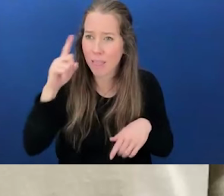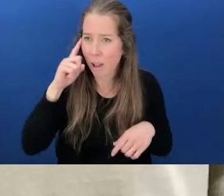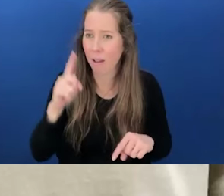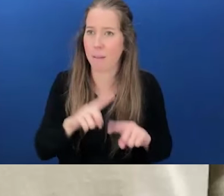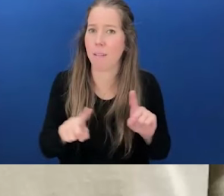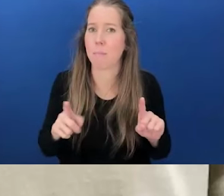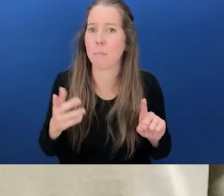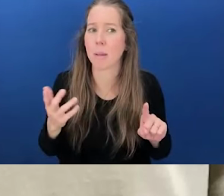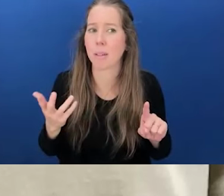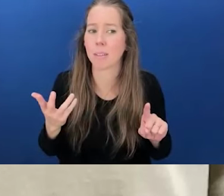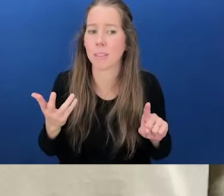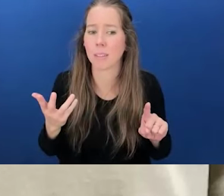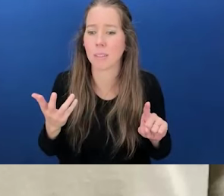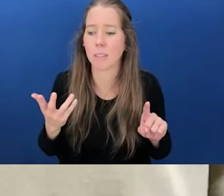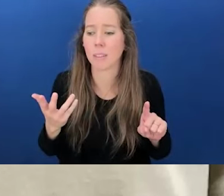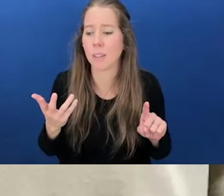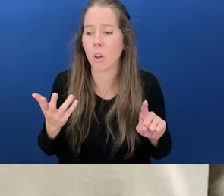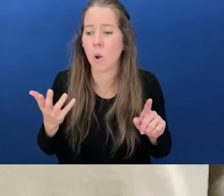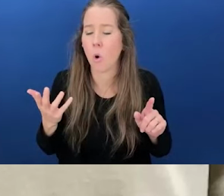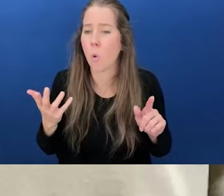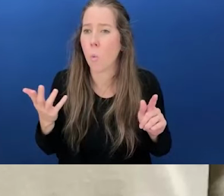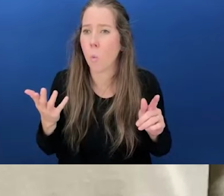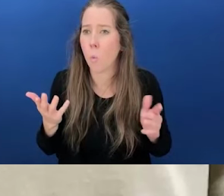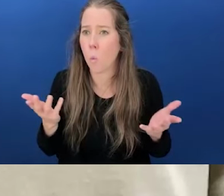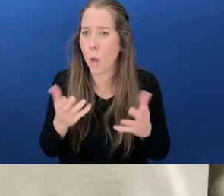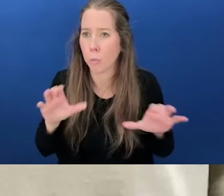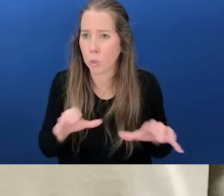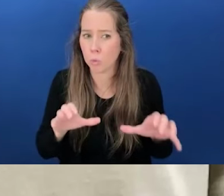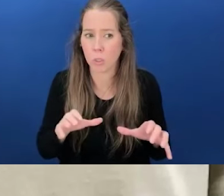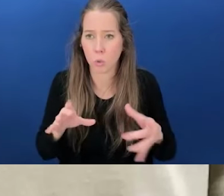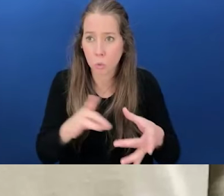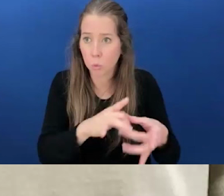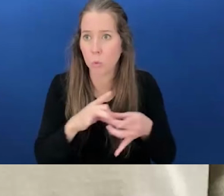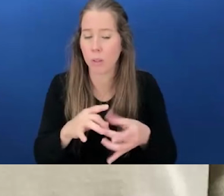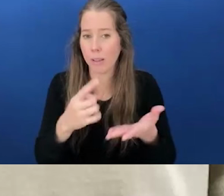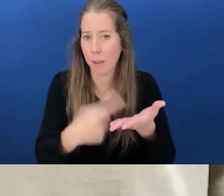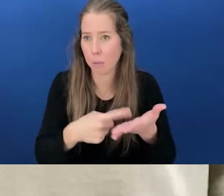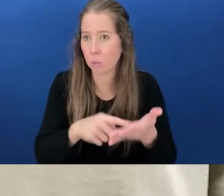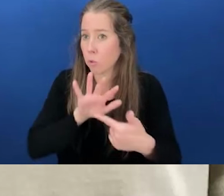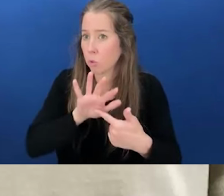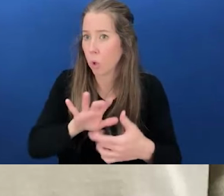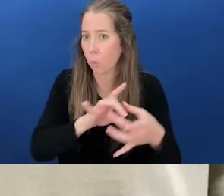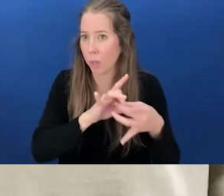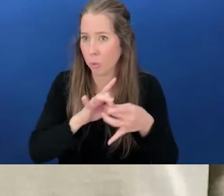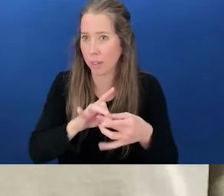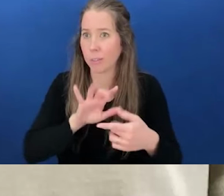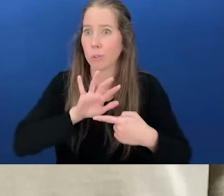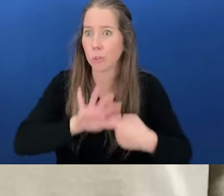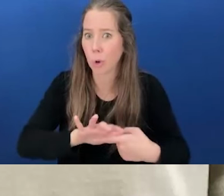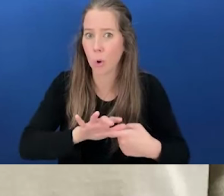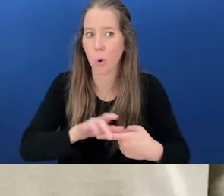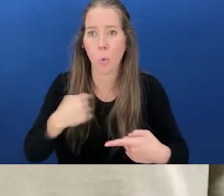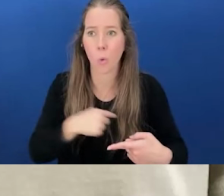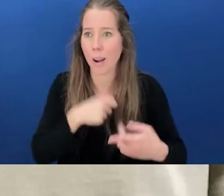is happening to create those collaborations and to show that unity and to show that we are